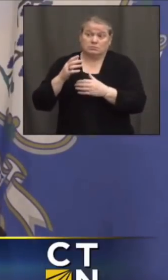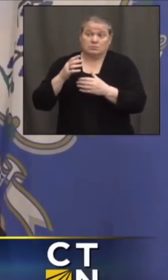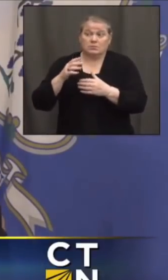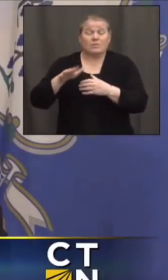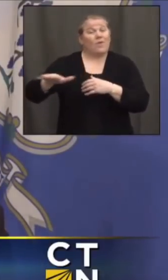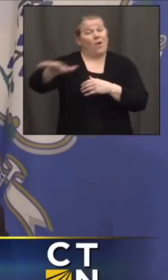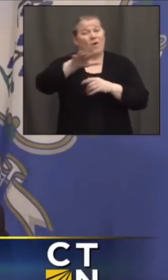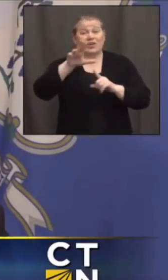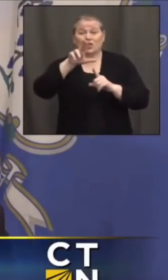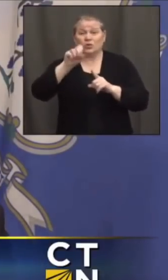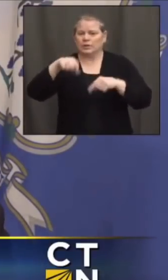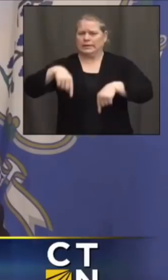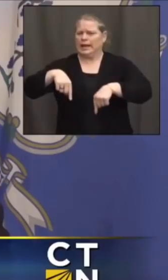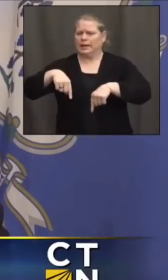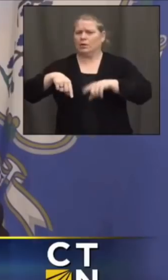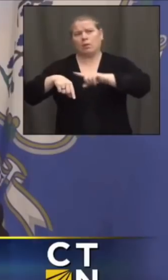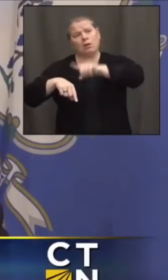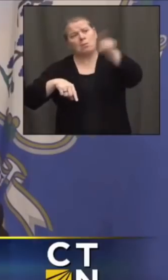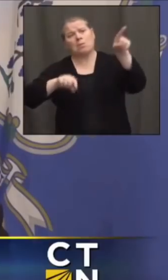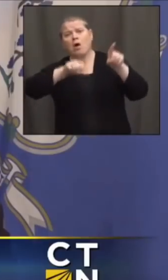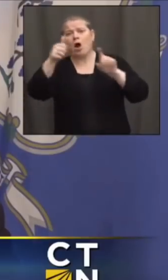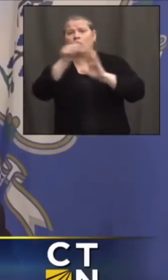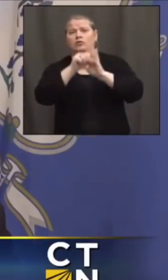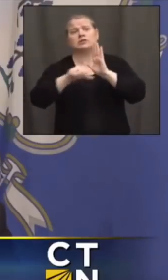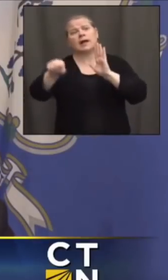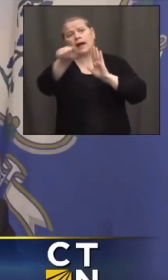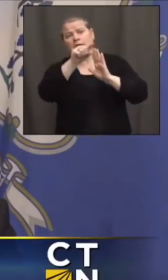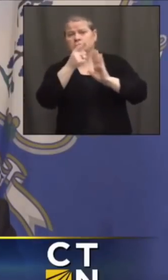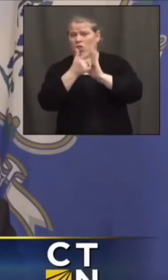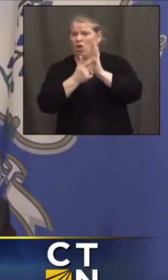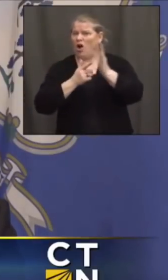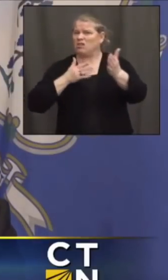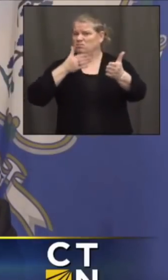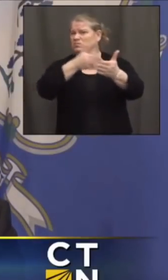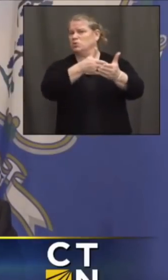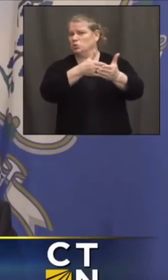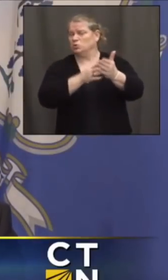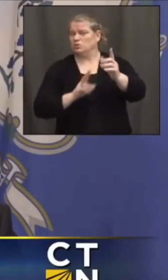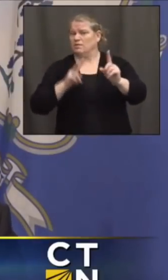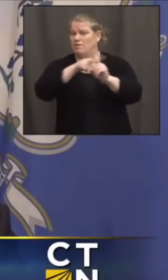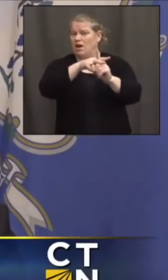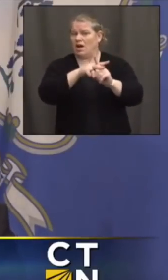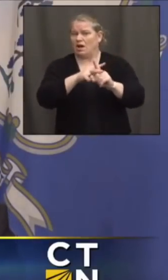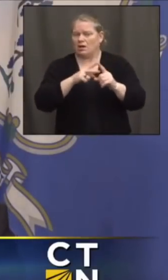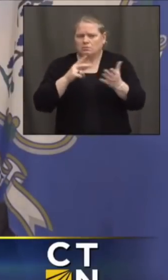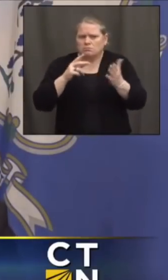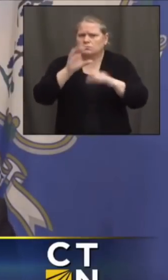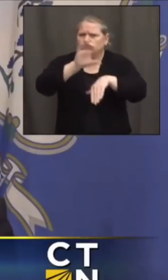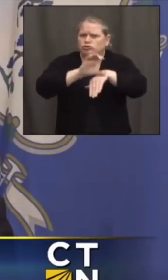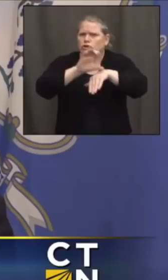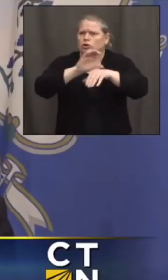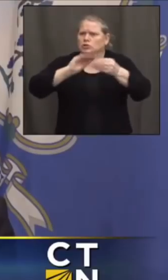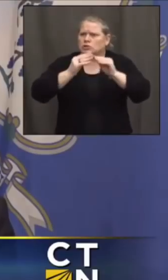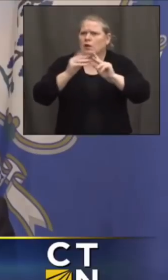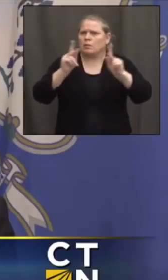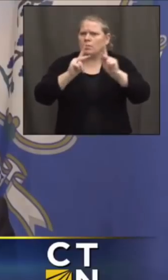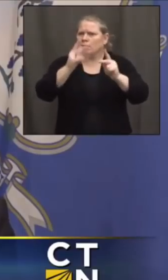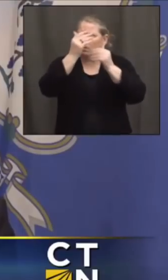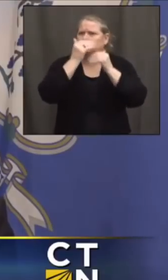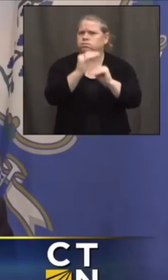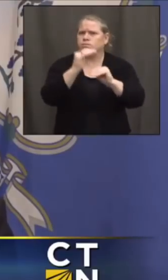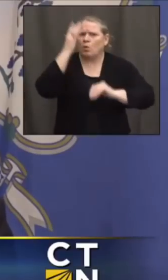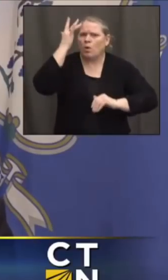around the country. It's not a surprisingly new idea saying, why do you have these restrictions? We had it